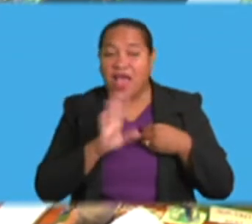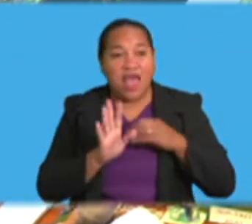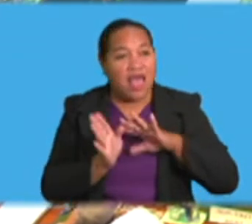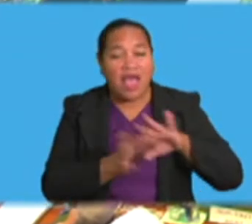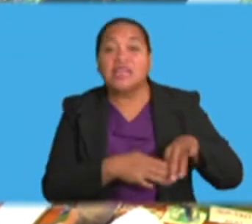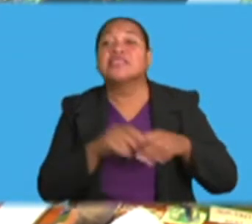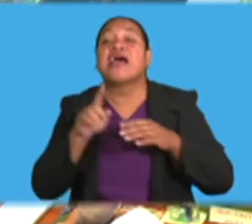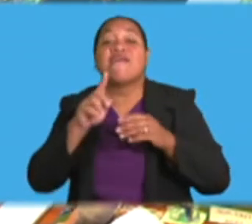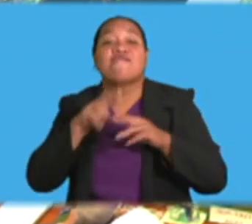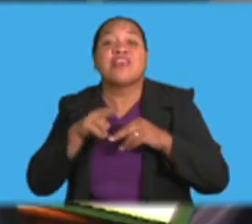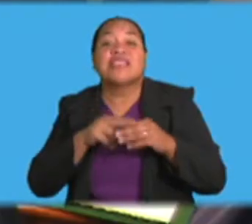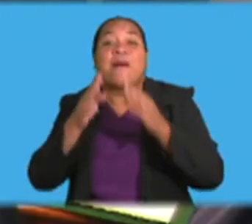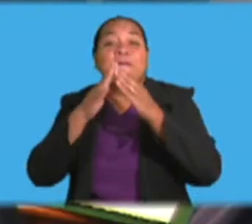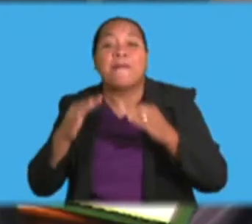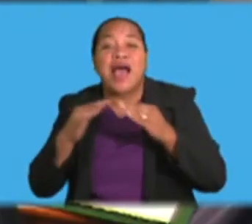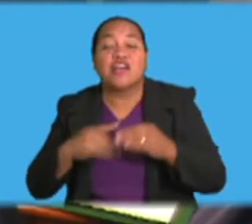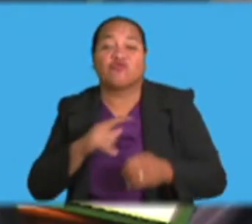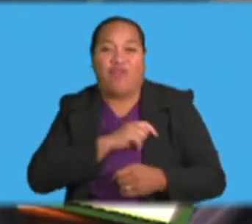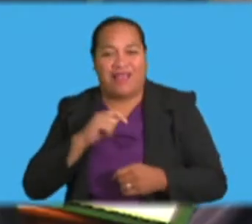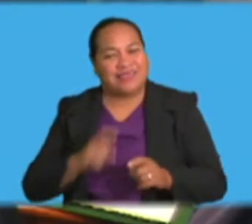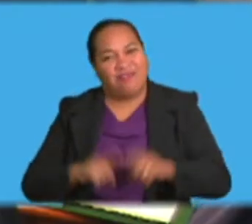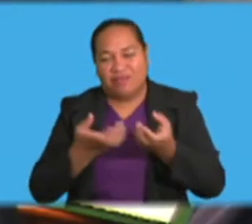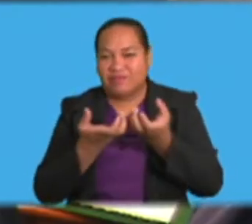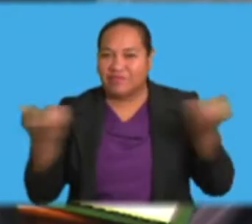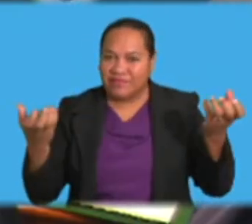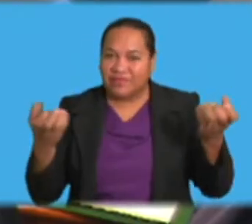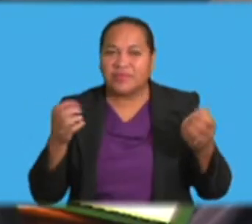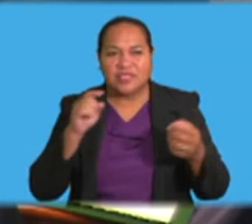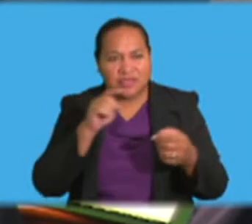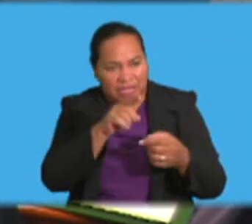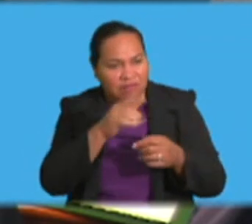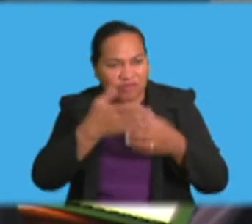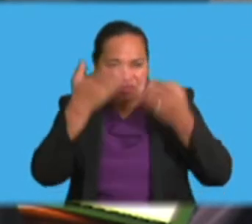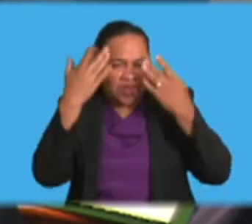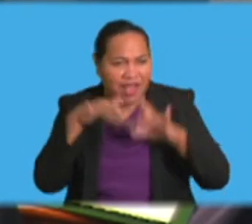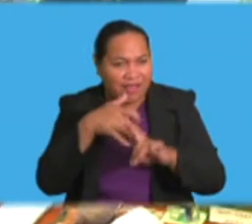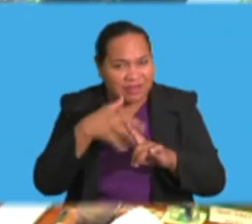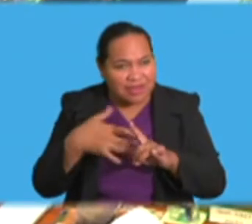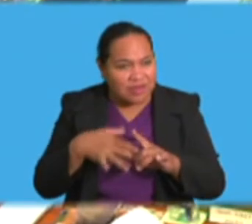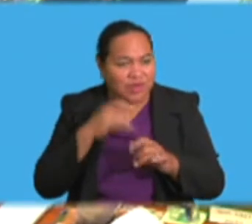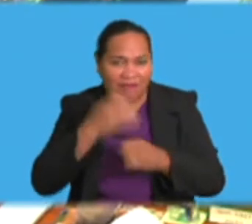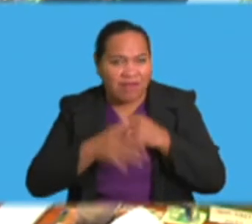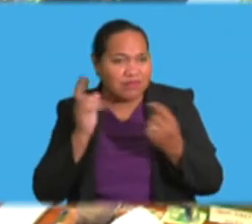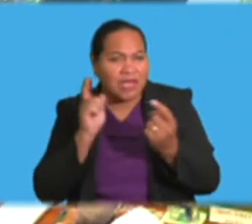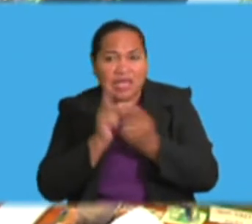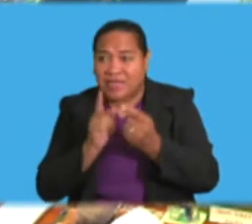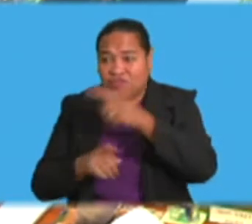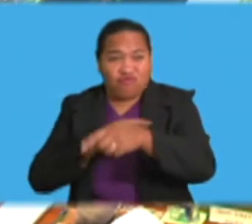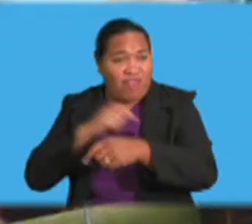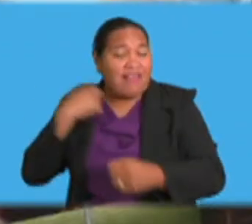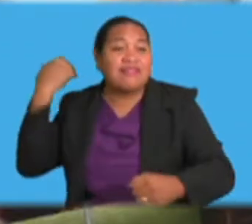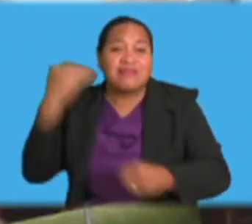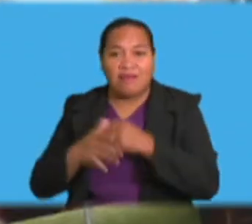transfer shares to, or which has not filed its audited accounts, nor held any landowner beneficiary meetings for over a decade. Fiji Pine